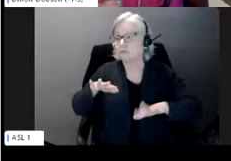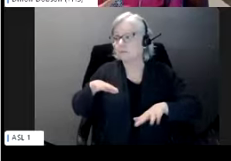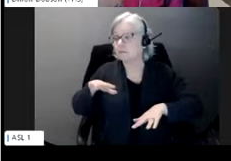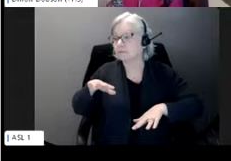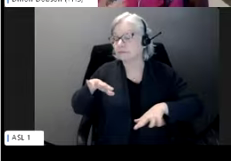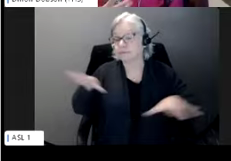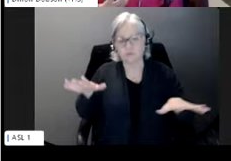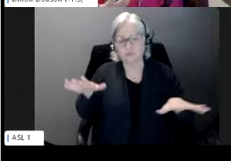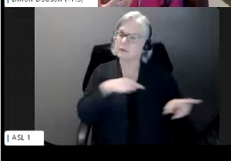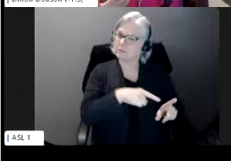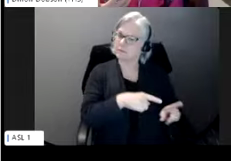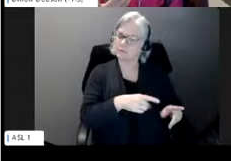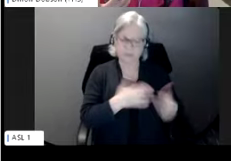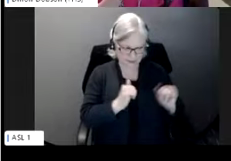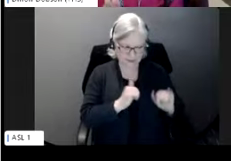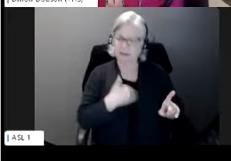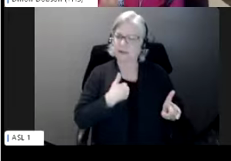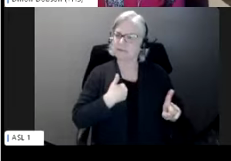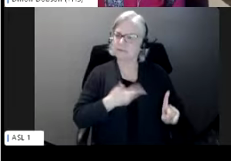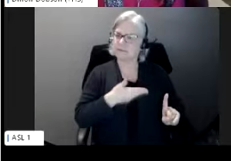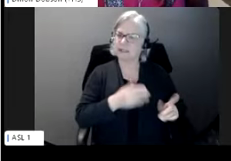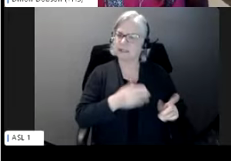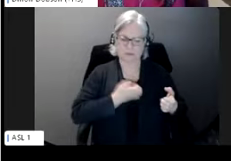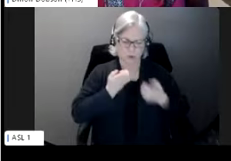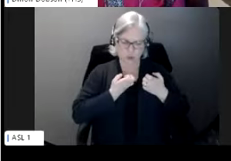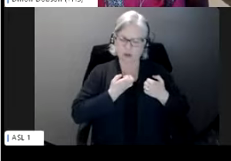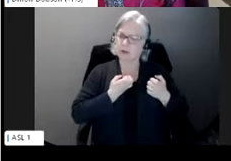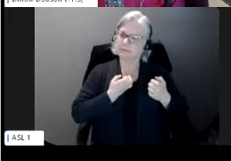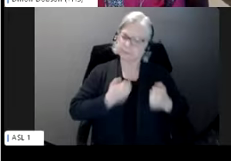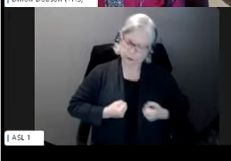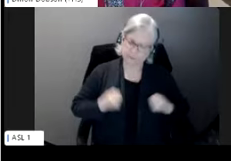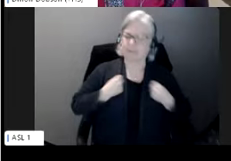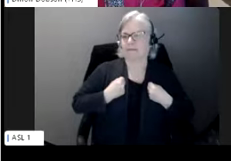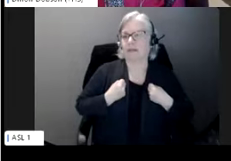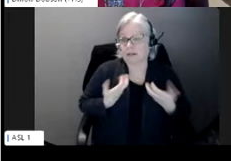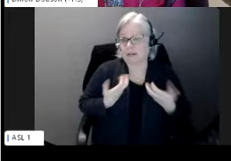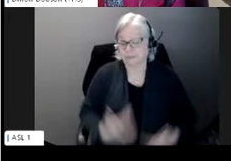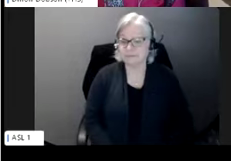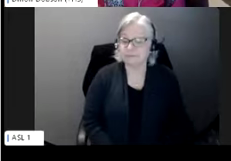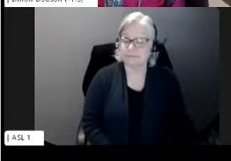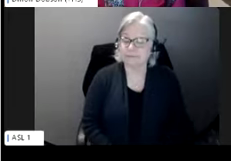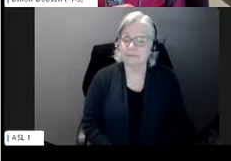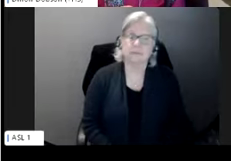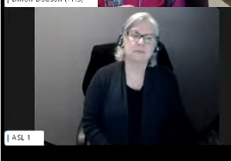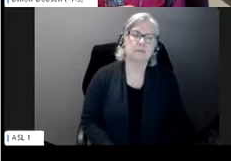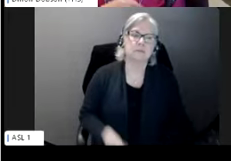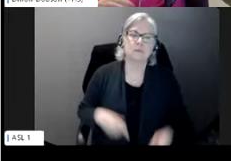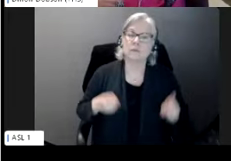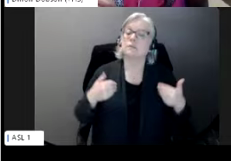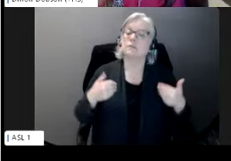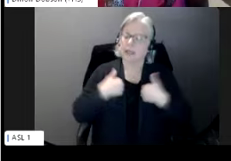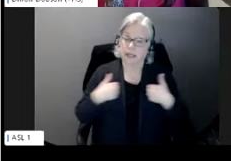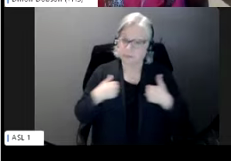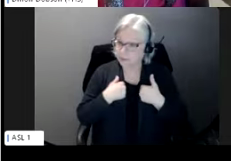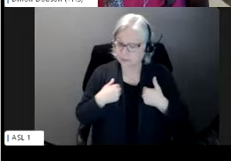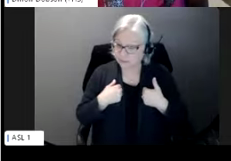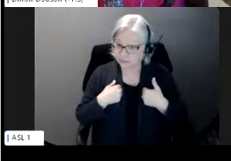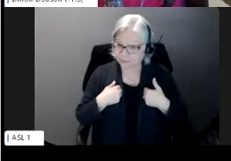that continued sense of emotional survival, even. And so animals aren't just seen